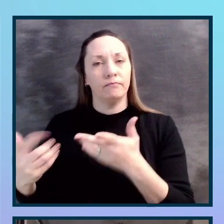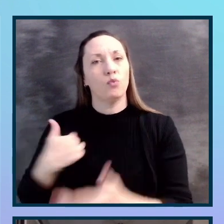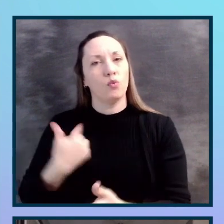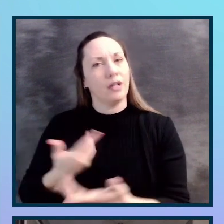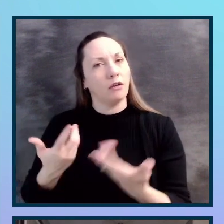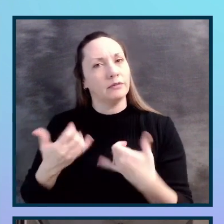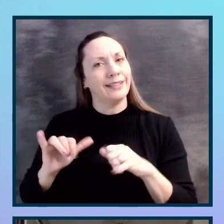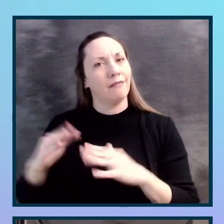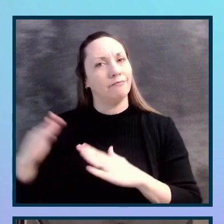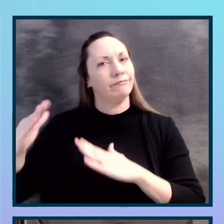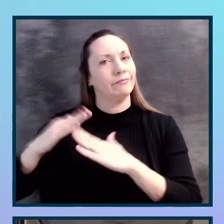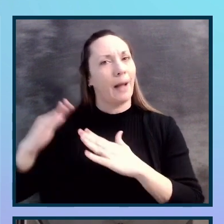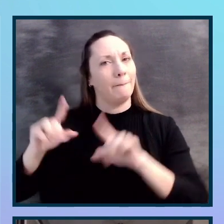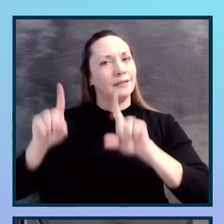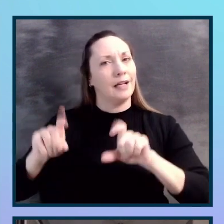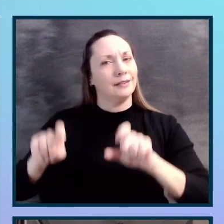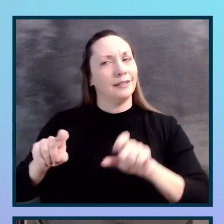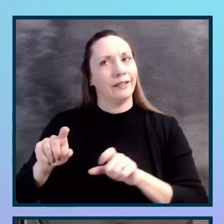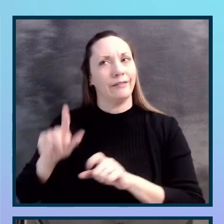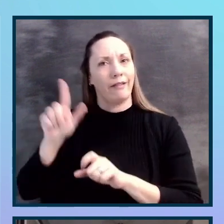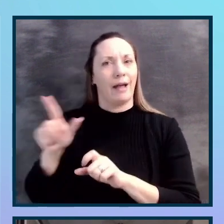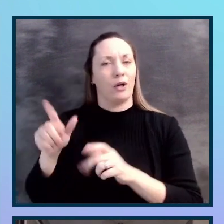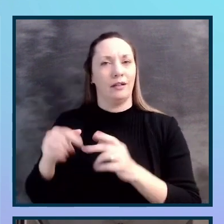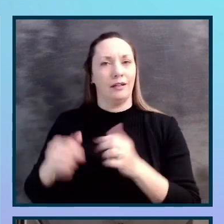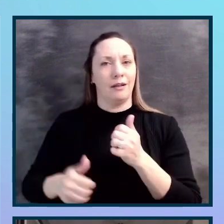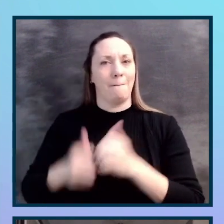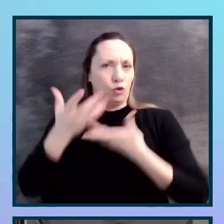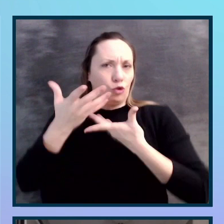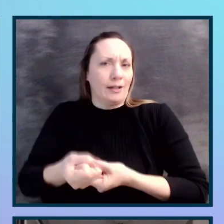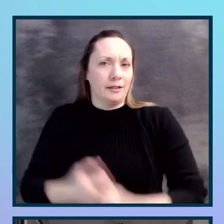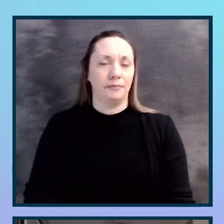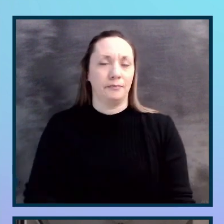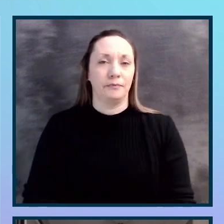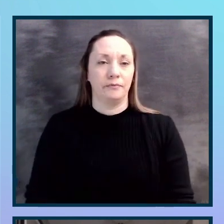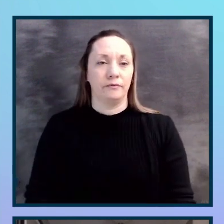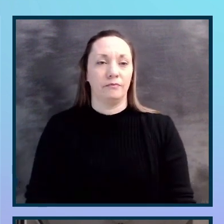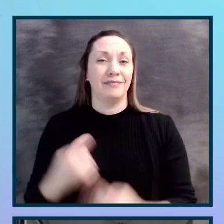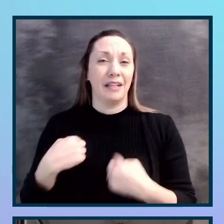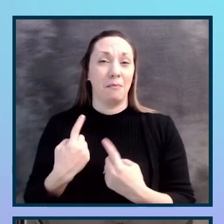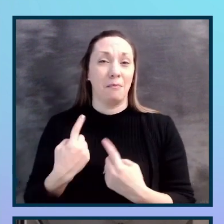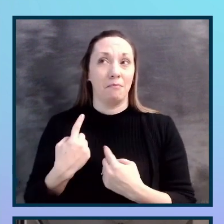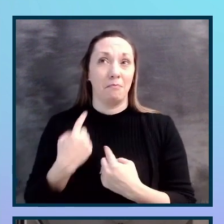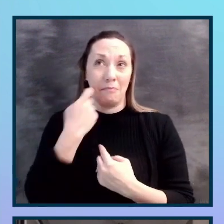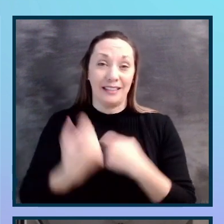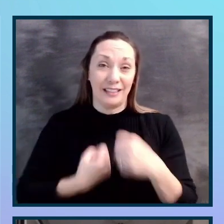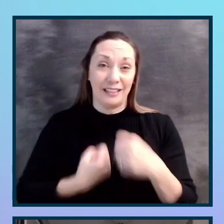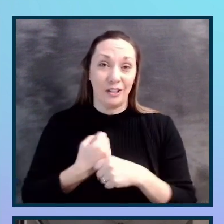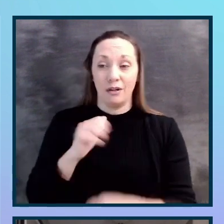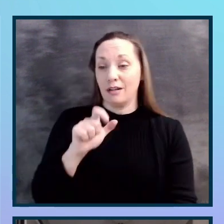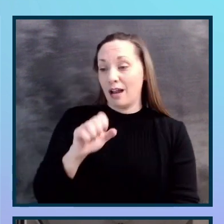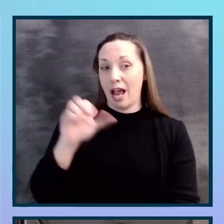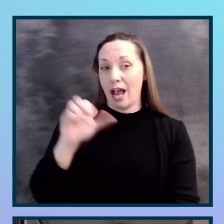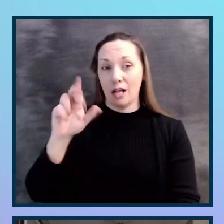the #1 testing library and most trusted. In the past year, Axe Core on our GitHub